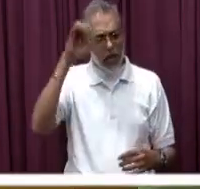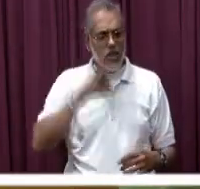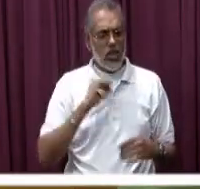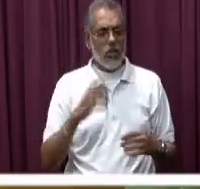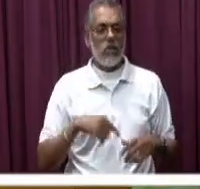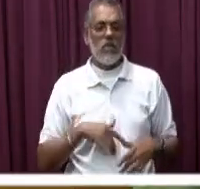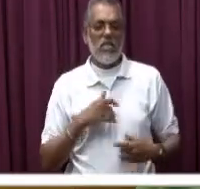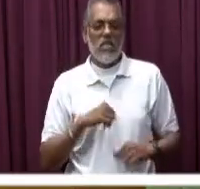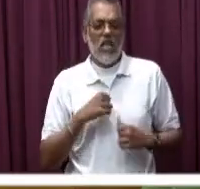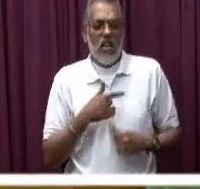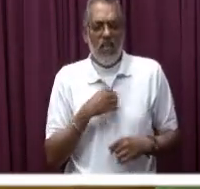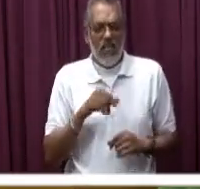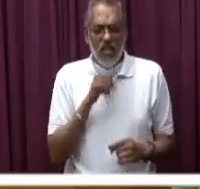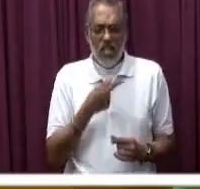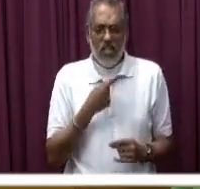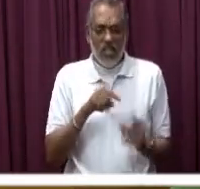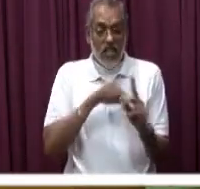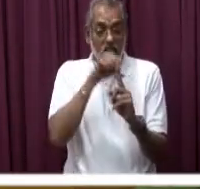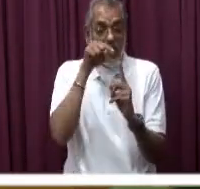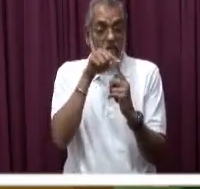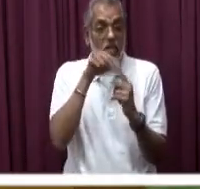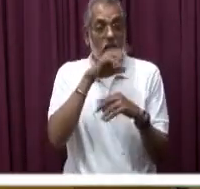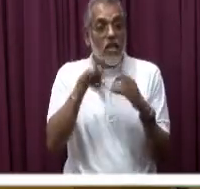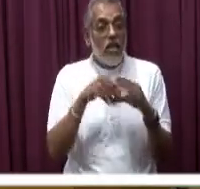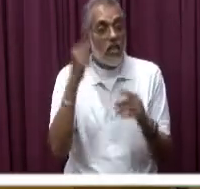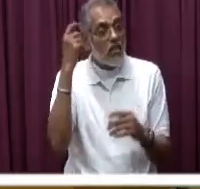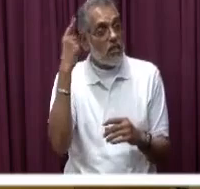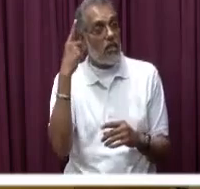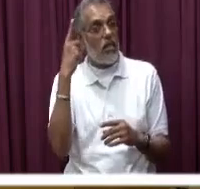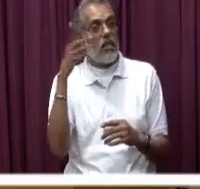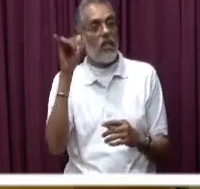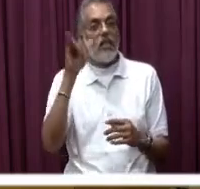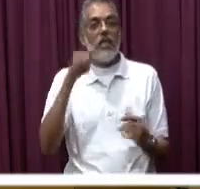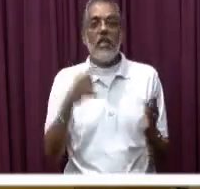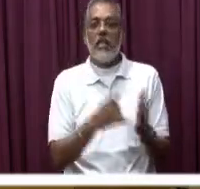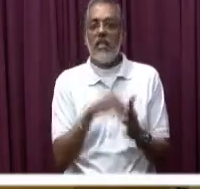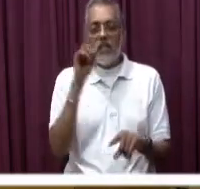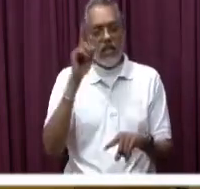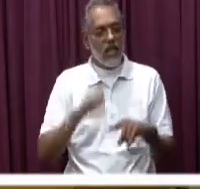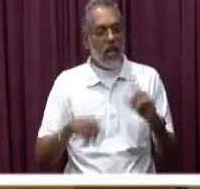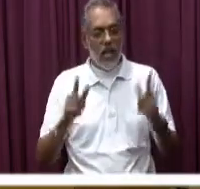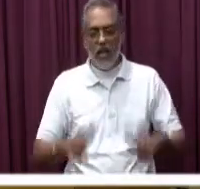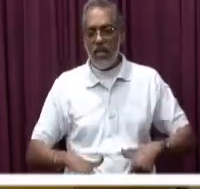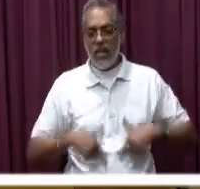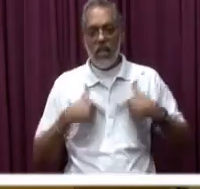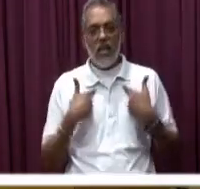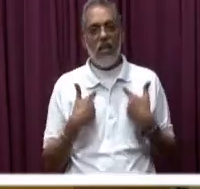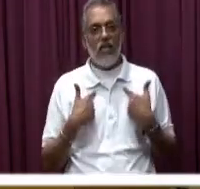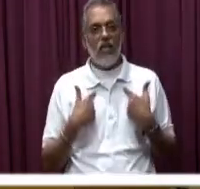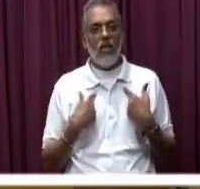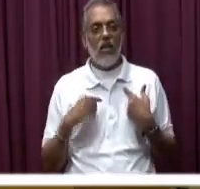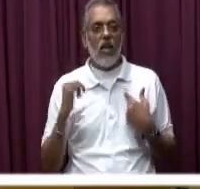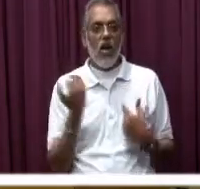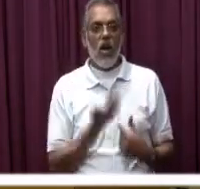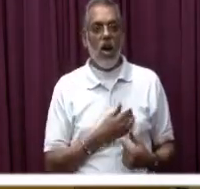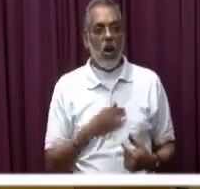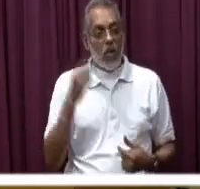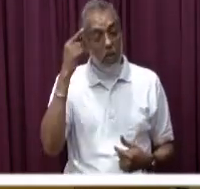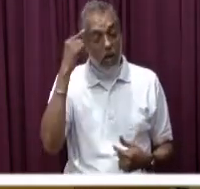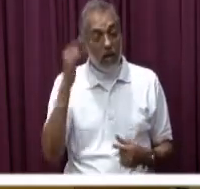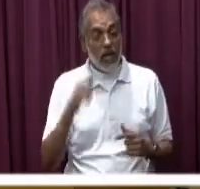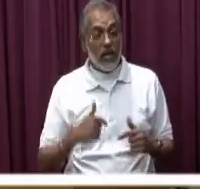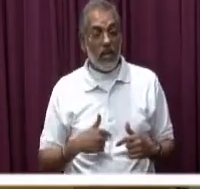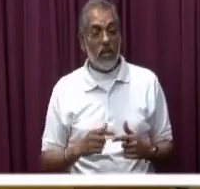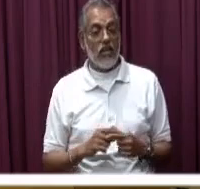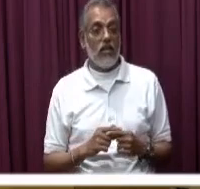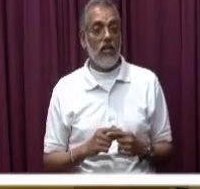knows that it is not center. Our ego understands that it cannot survive. Our ego understands that it is a sham